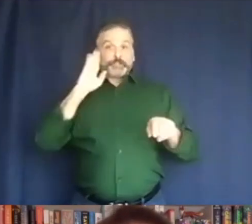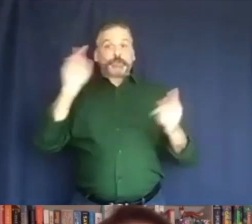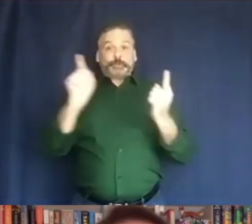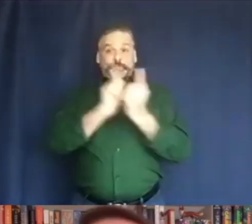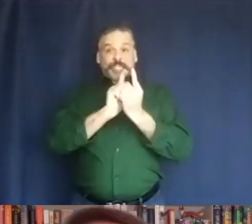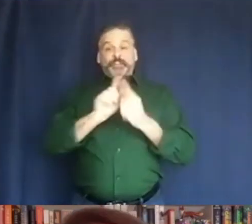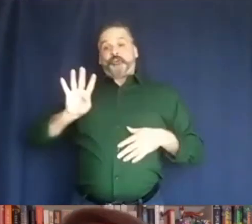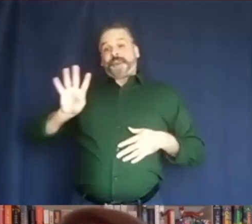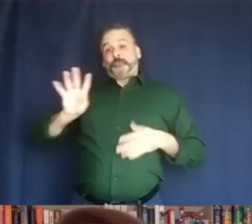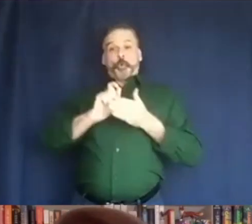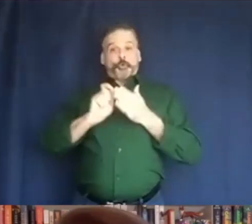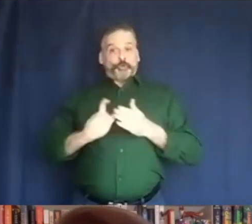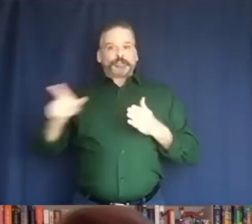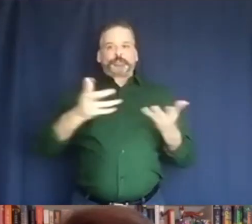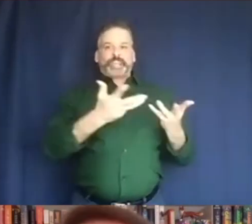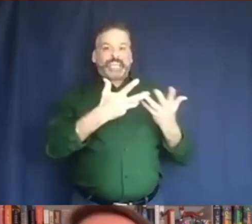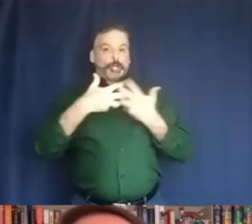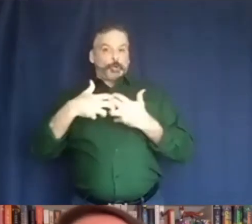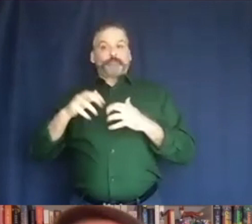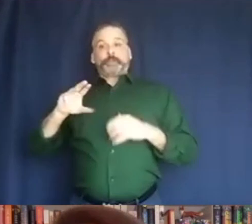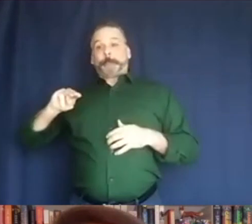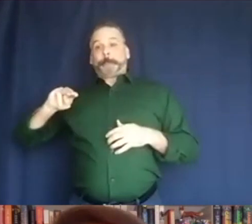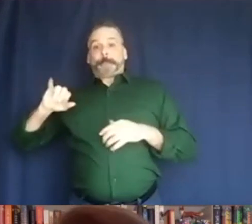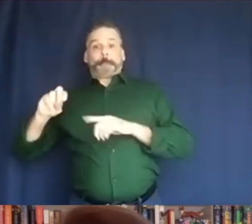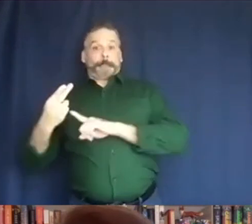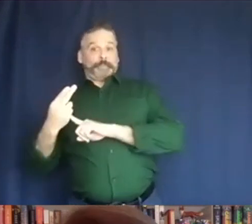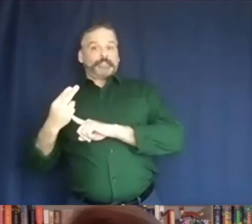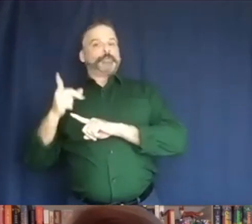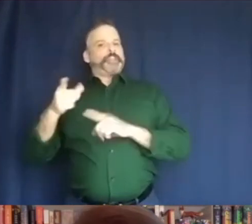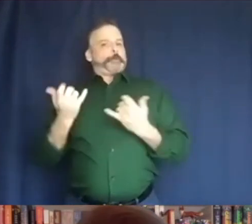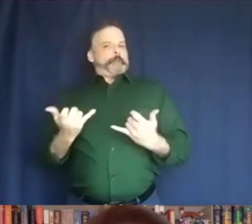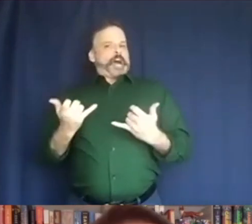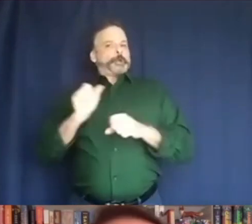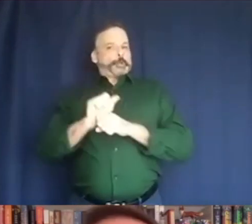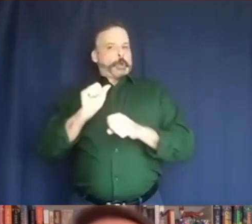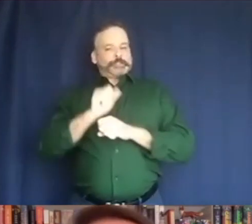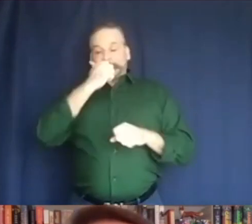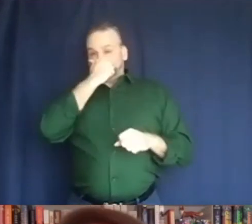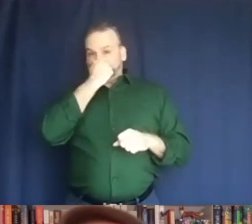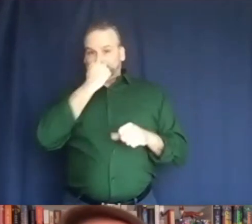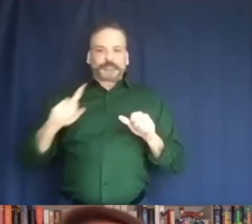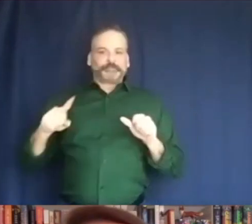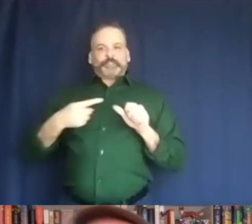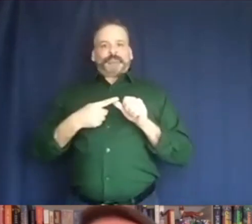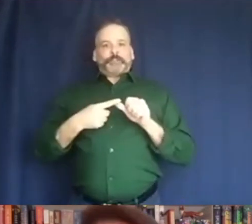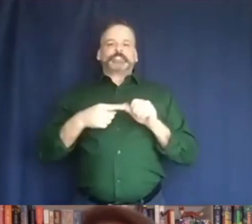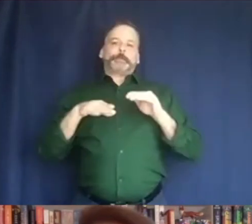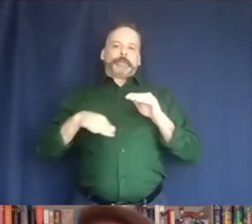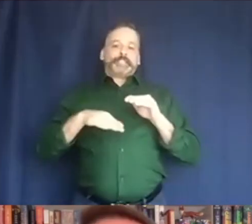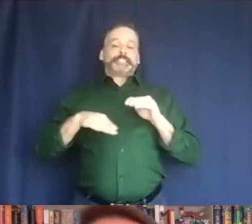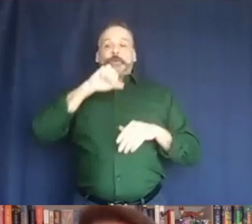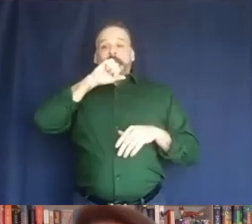writers who have interwoven with myth with their very modern works. So first of all, the basics. I would love